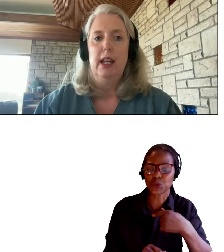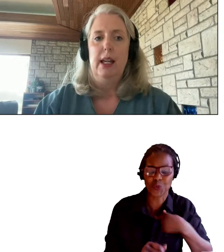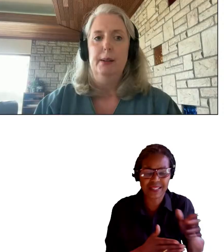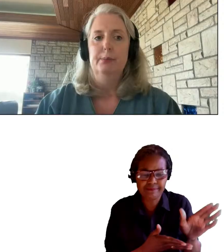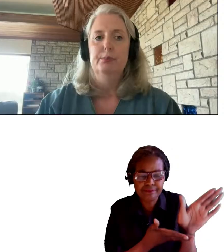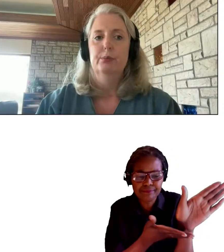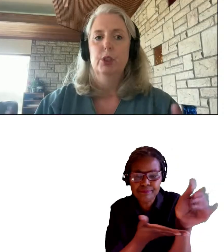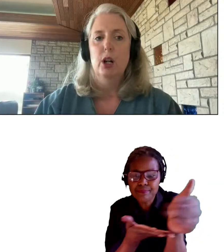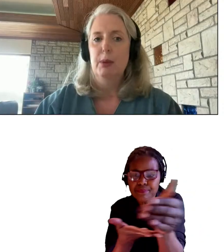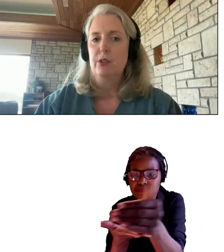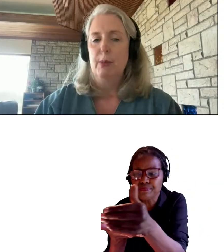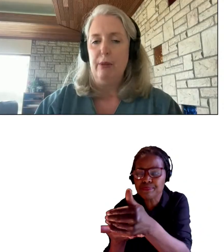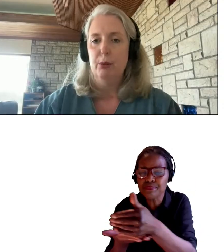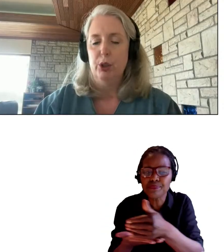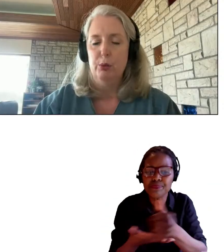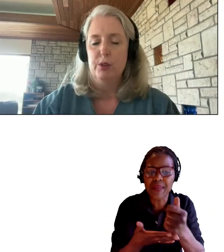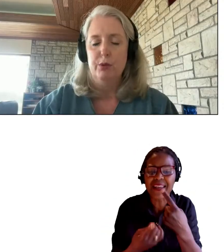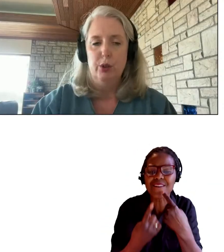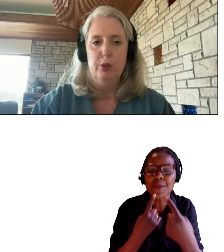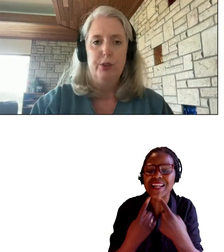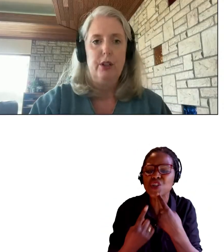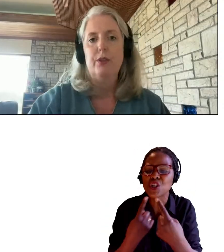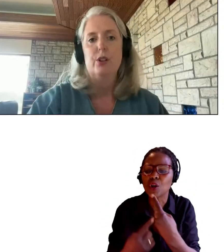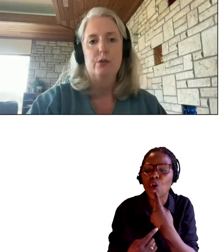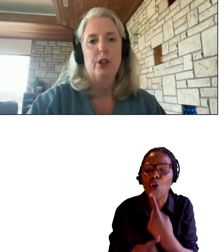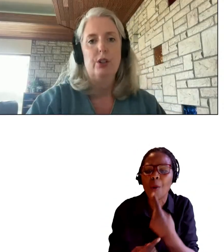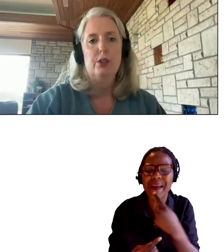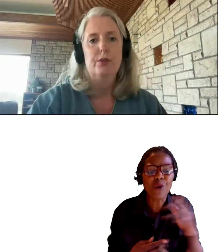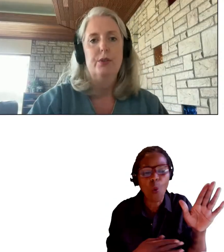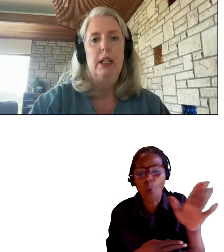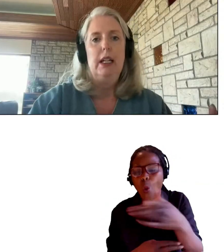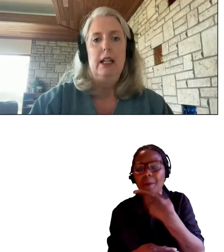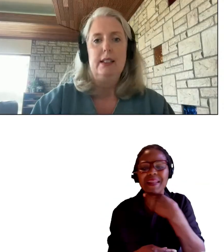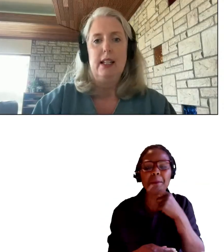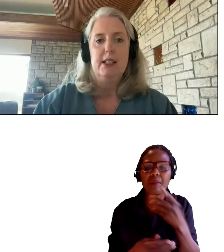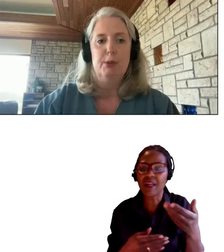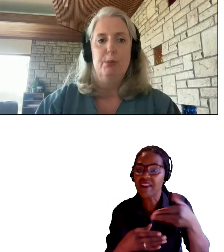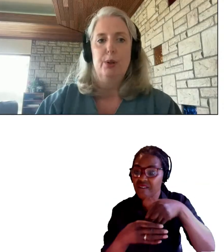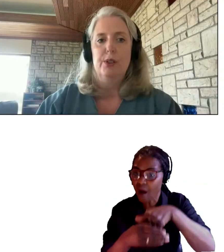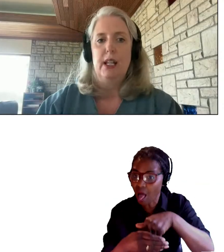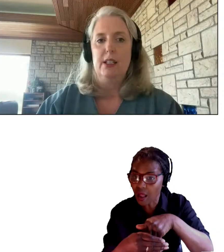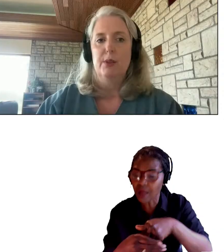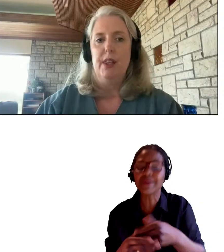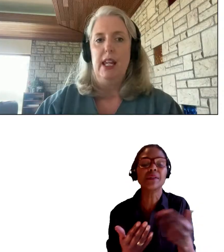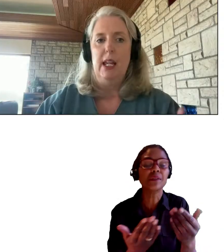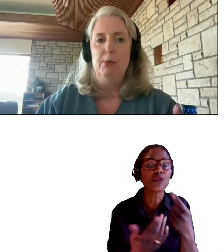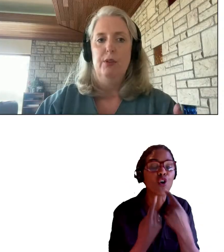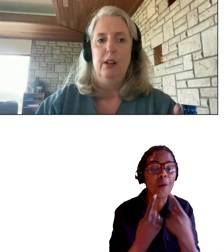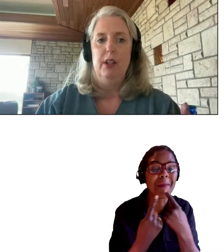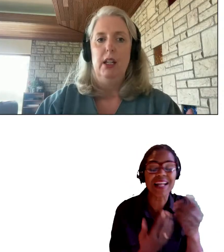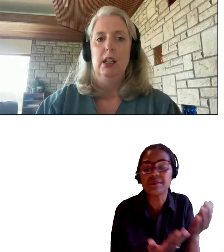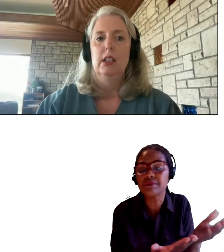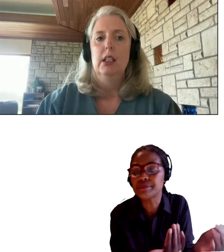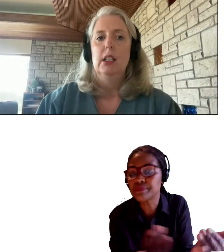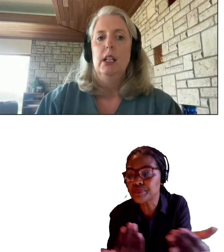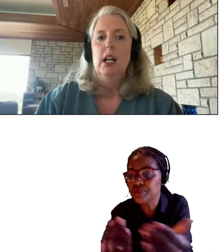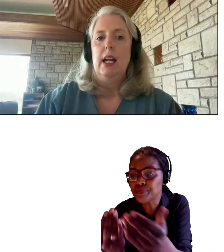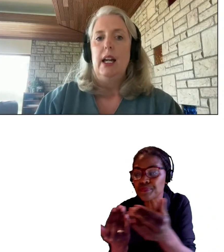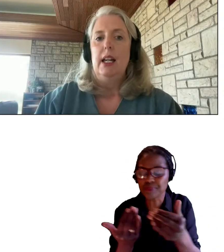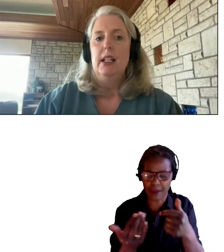compiled comments from everyone who was involved in the first round of assessment process with the aim of